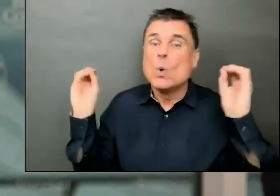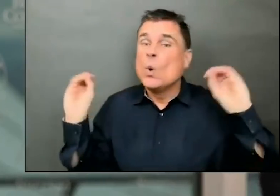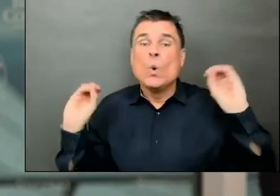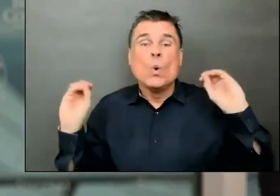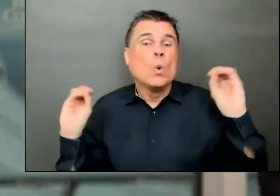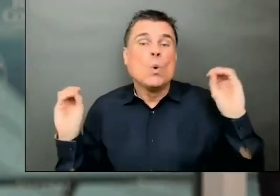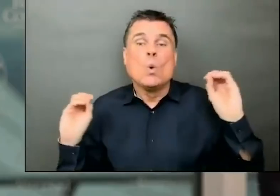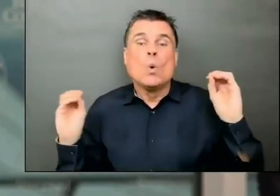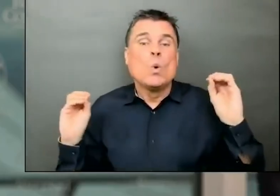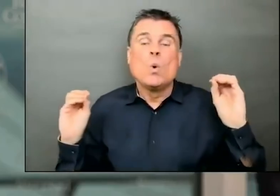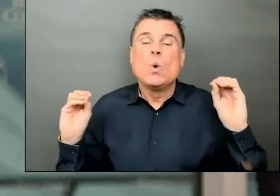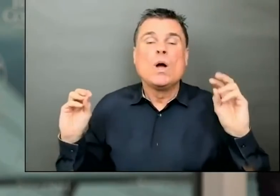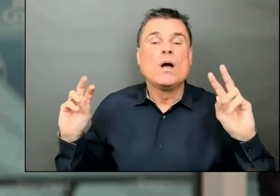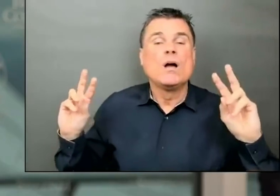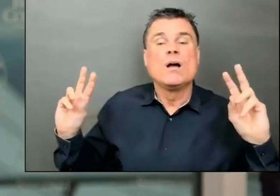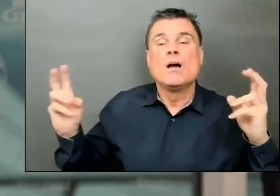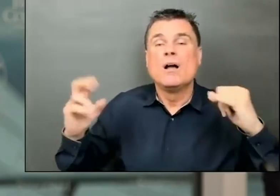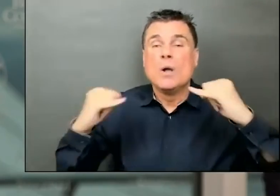our time to do that.